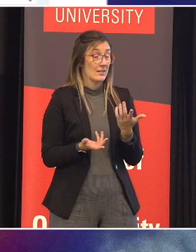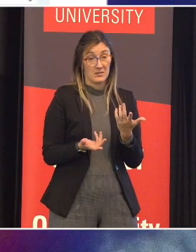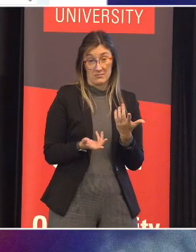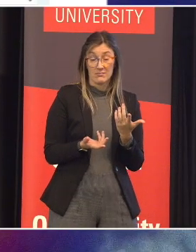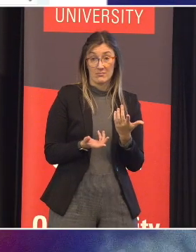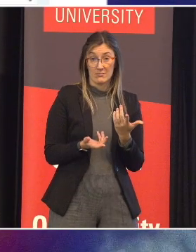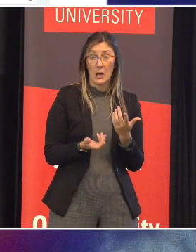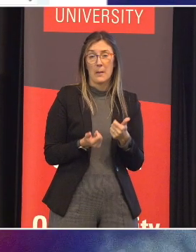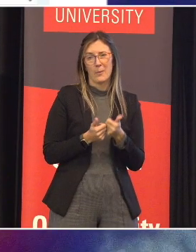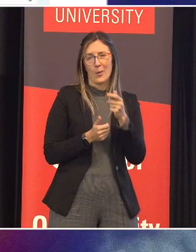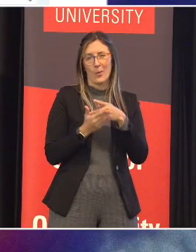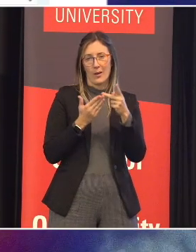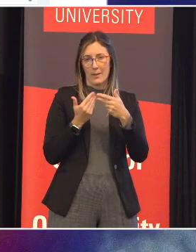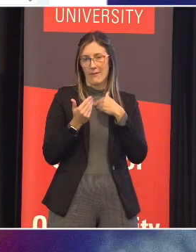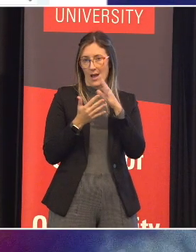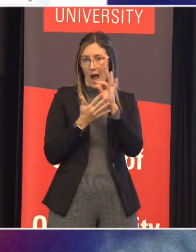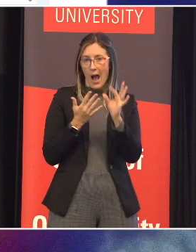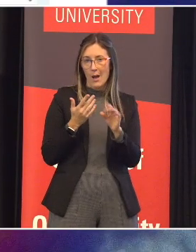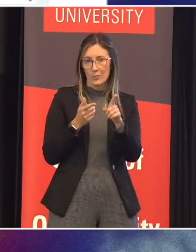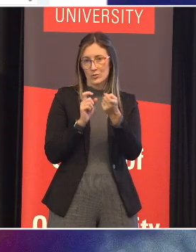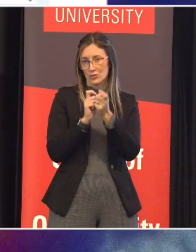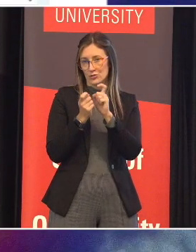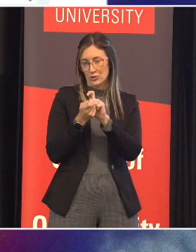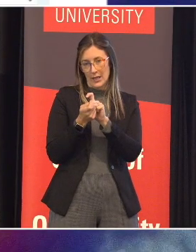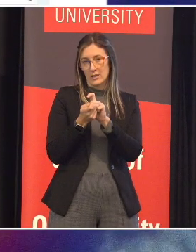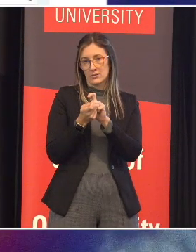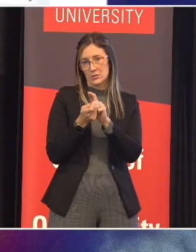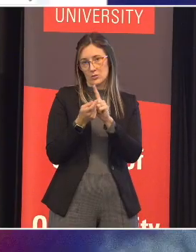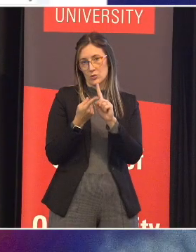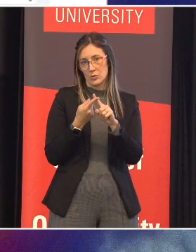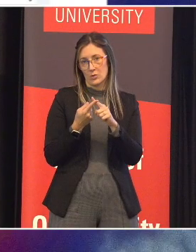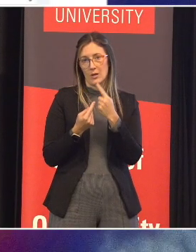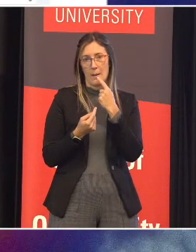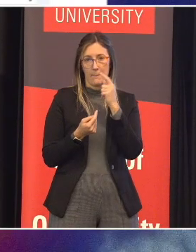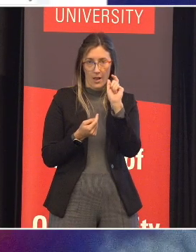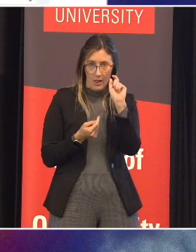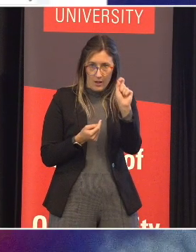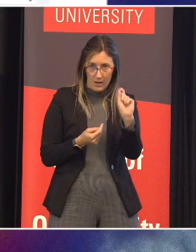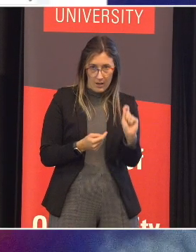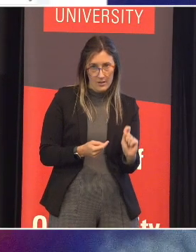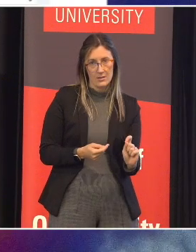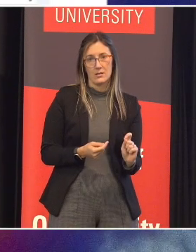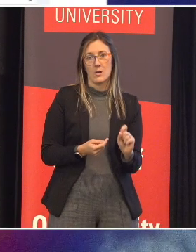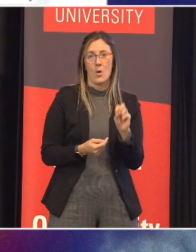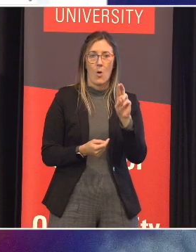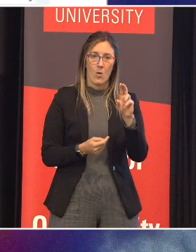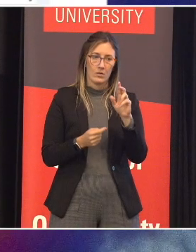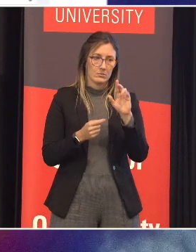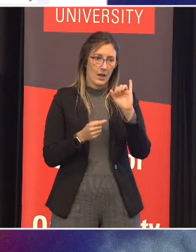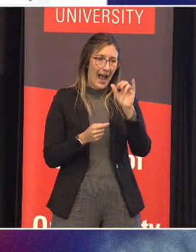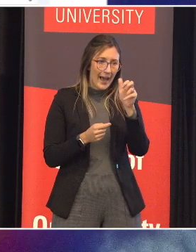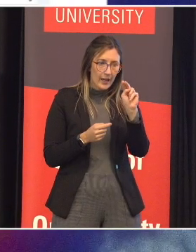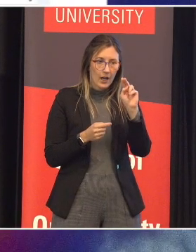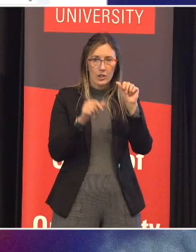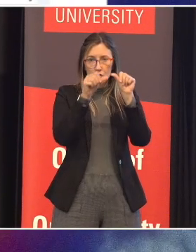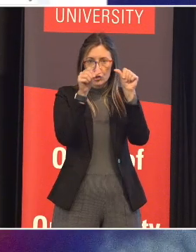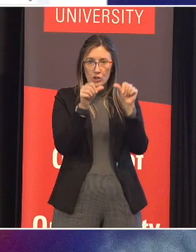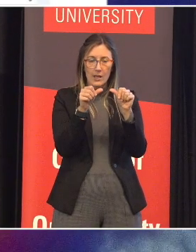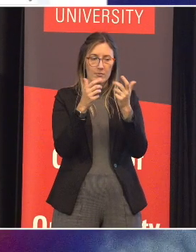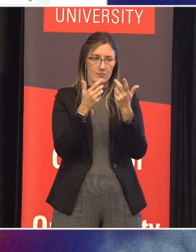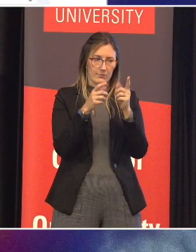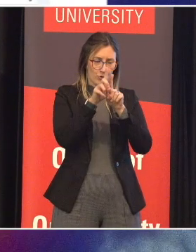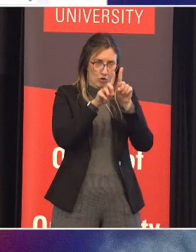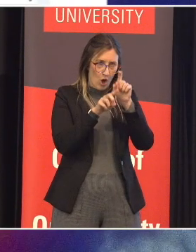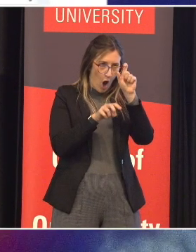you an option to make it a bullet in an icon or a shape that you prefer.